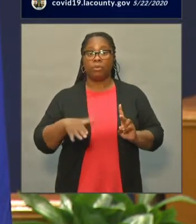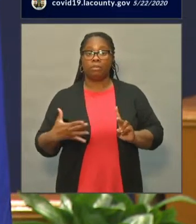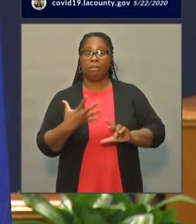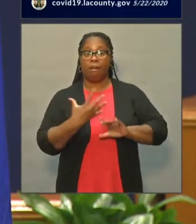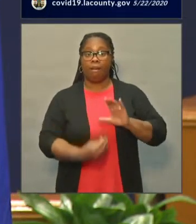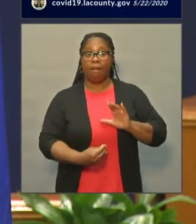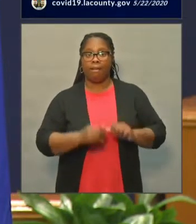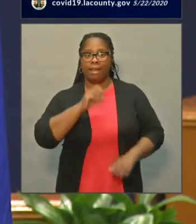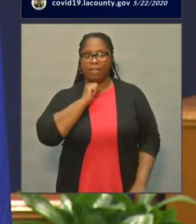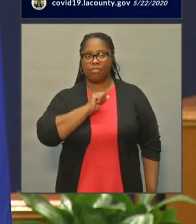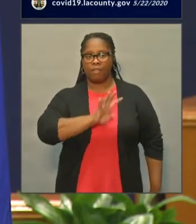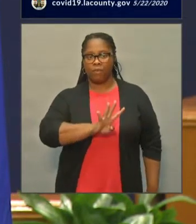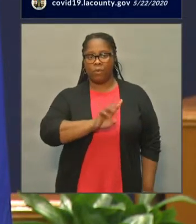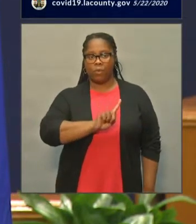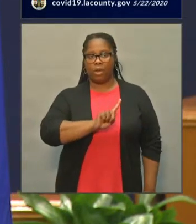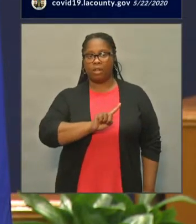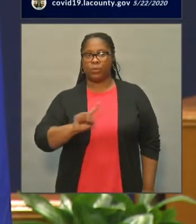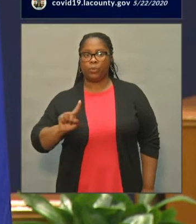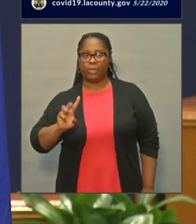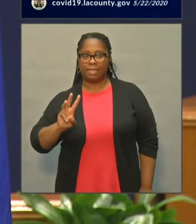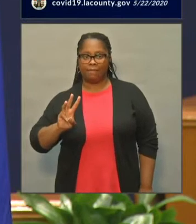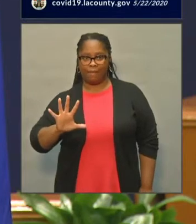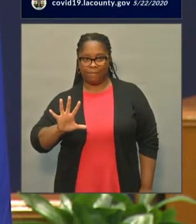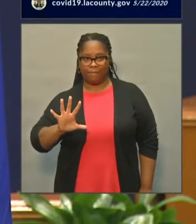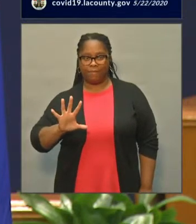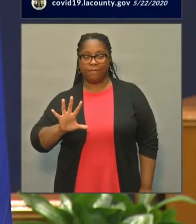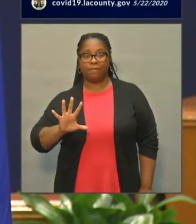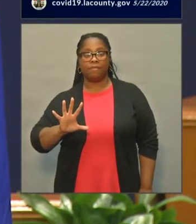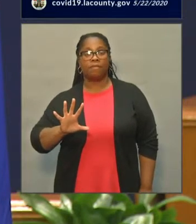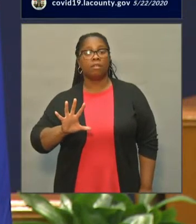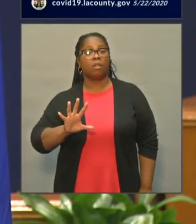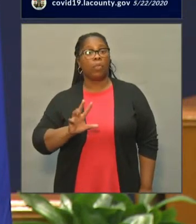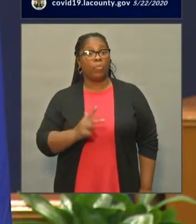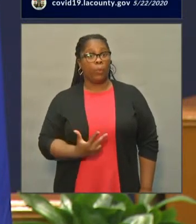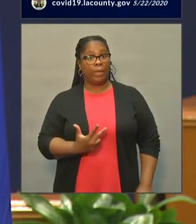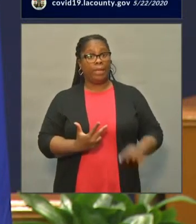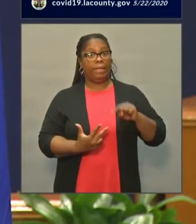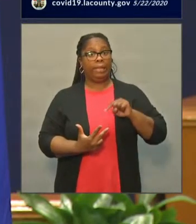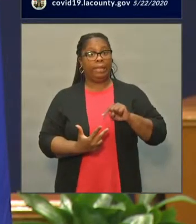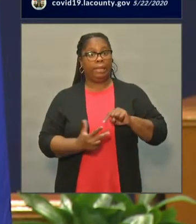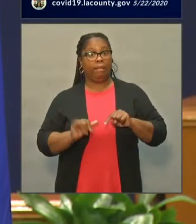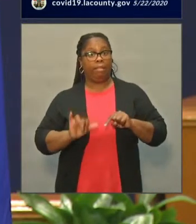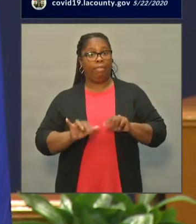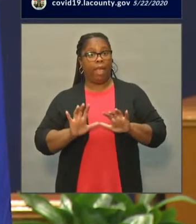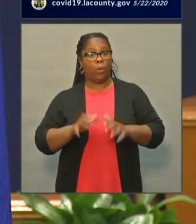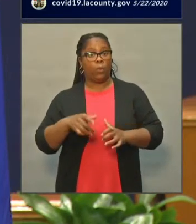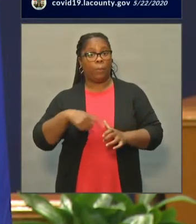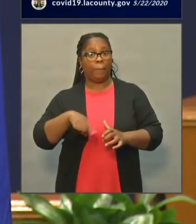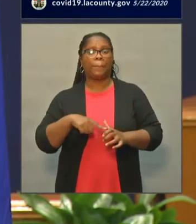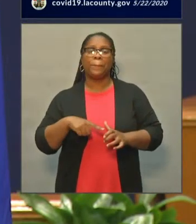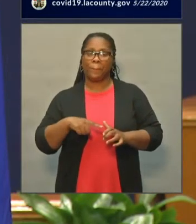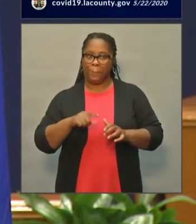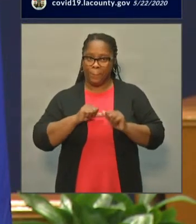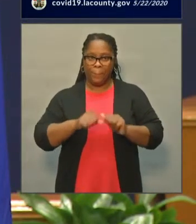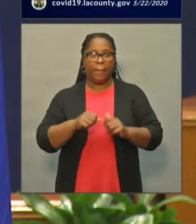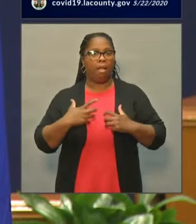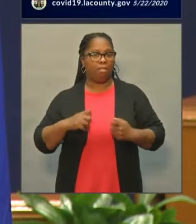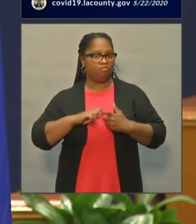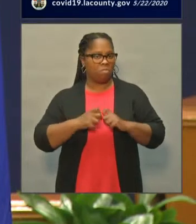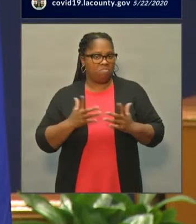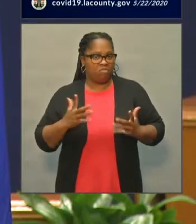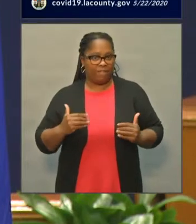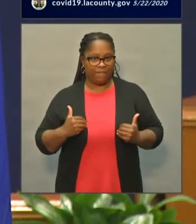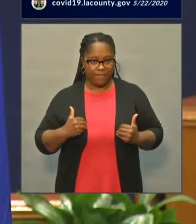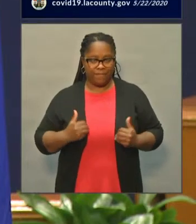ages of 41 and 65, and 3 of these people in this age group had underlying health conditions.